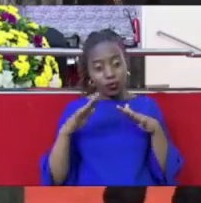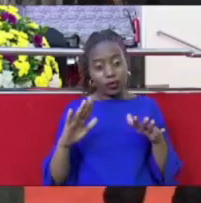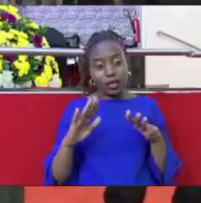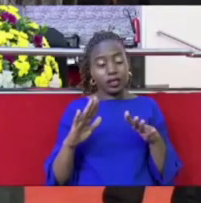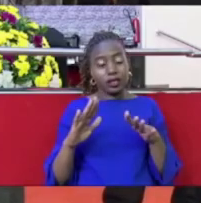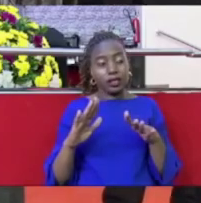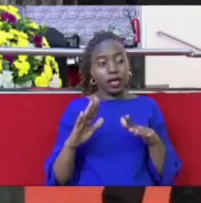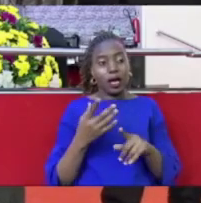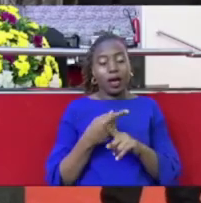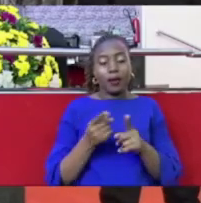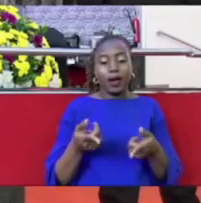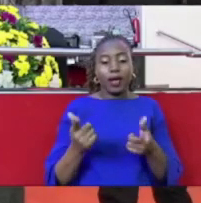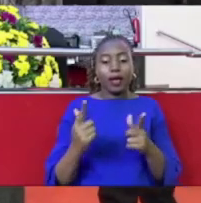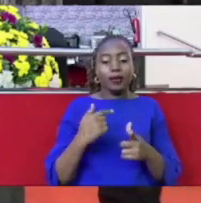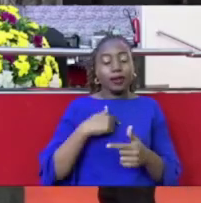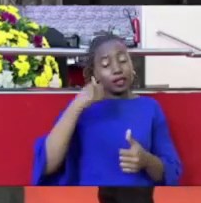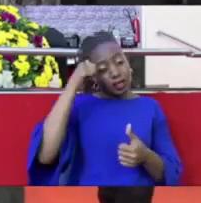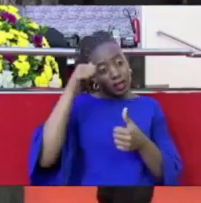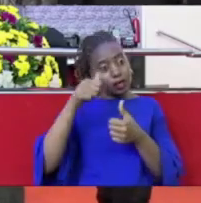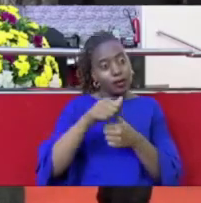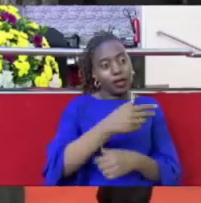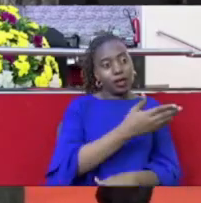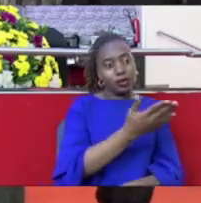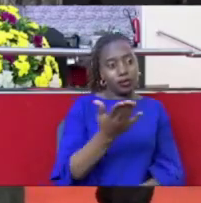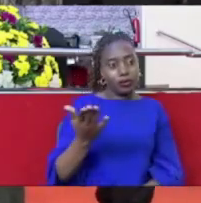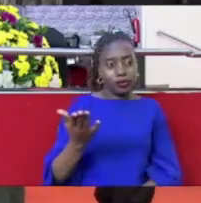But allow me just to remind us.